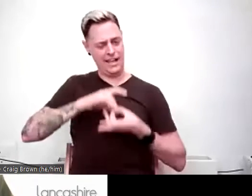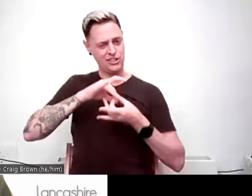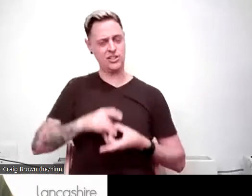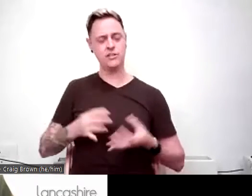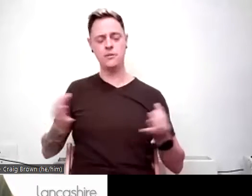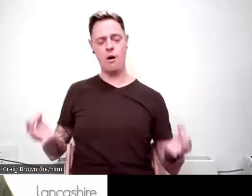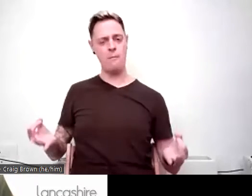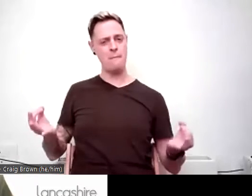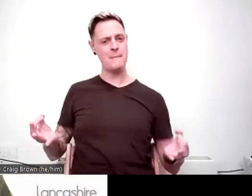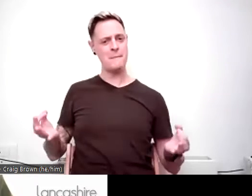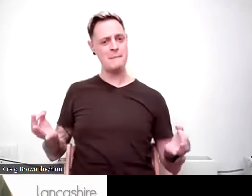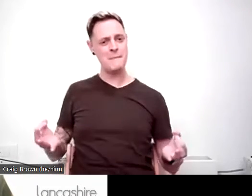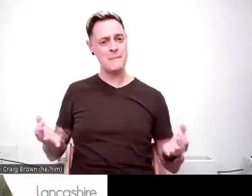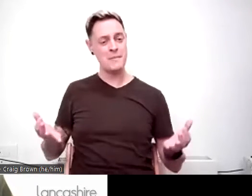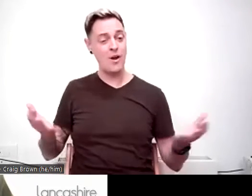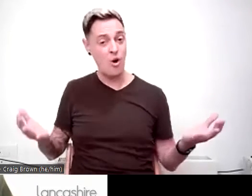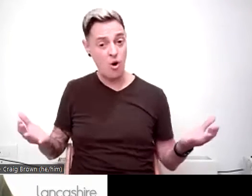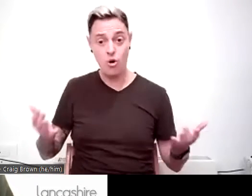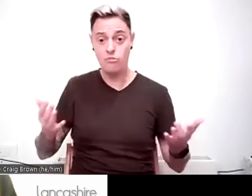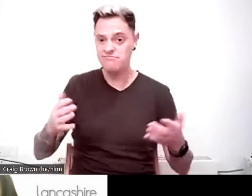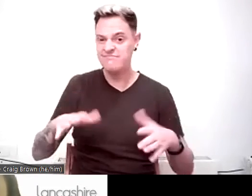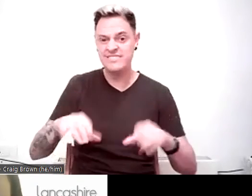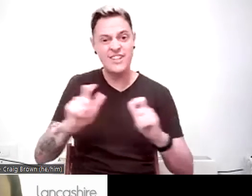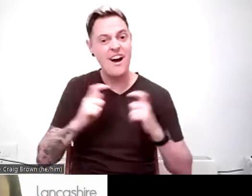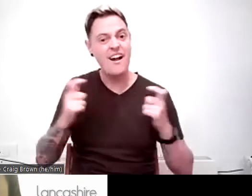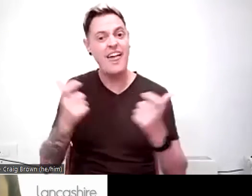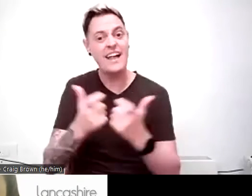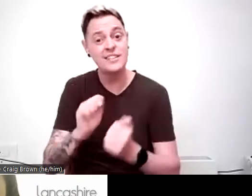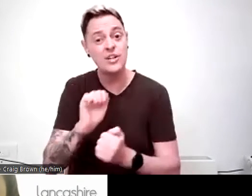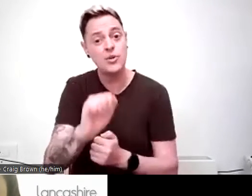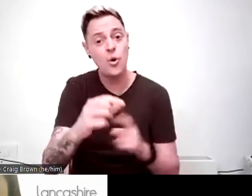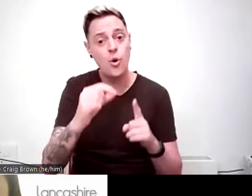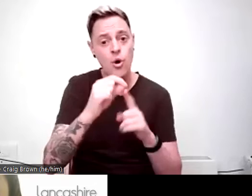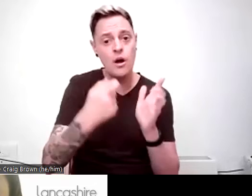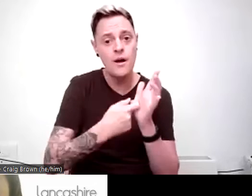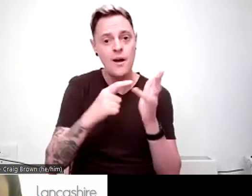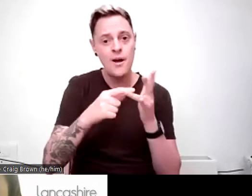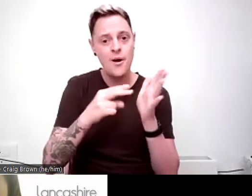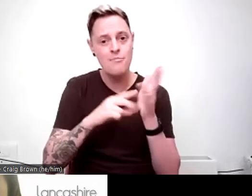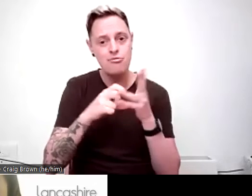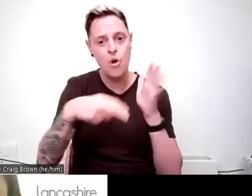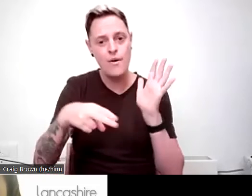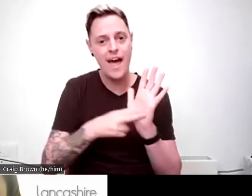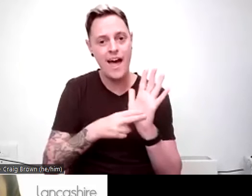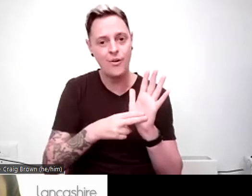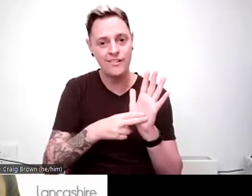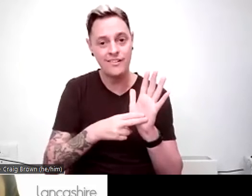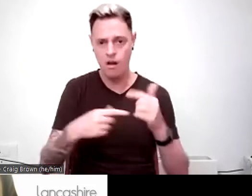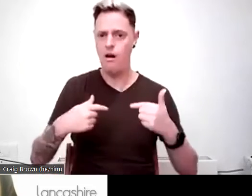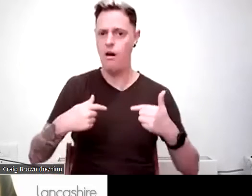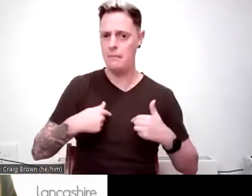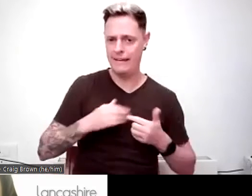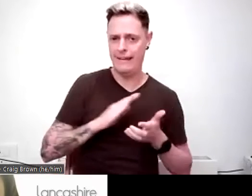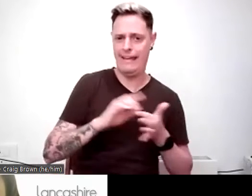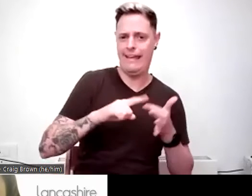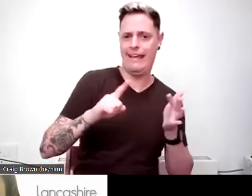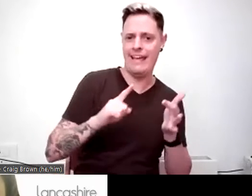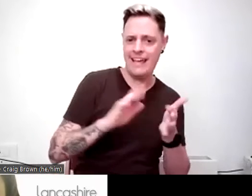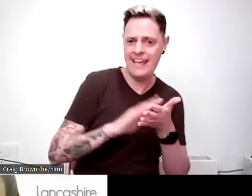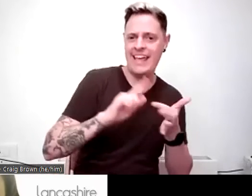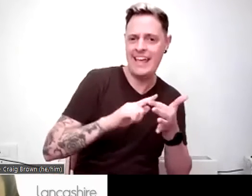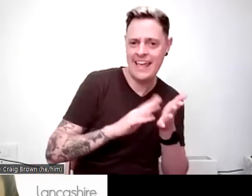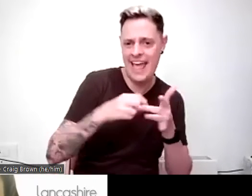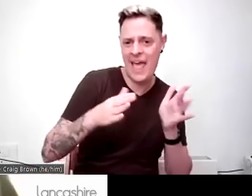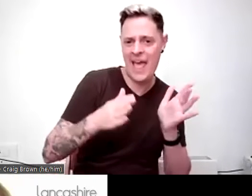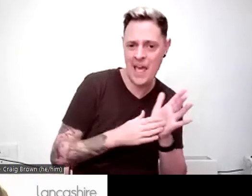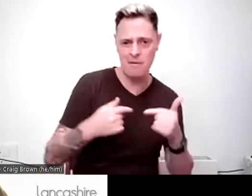stuff like stating your pronouns at the start of class. Like that could really make someone in there think, okay, well, this is a safe space for me. This person gets it. This